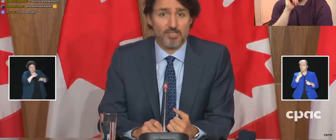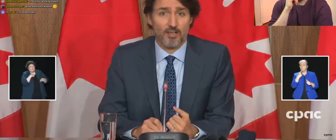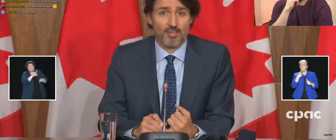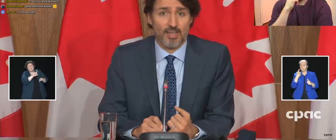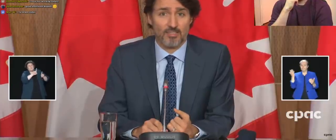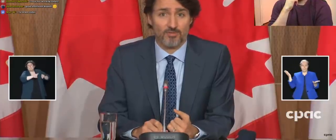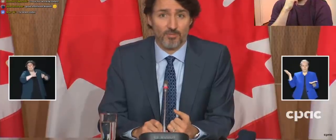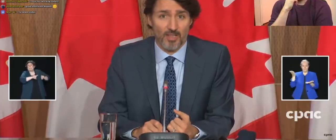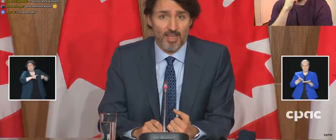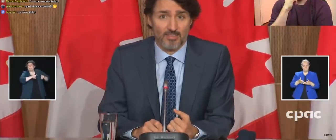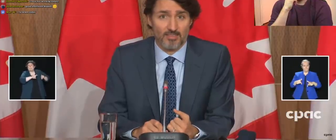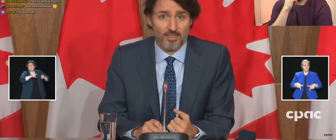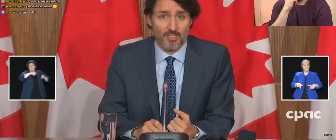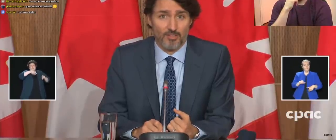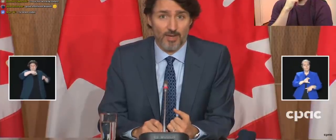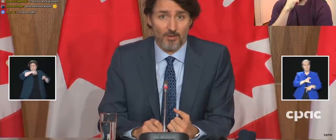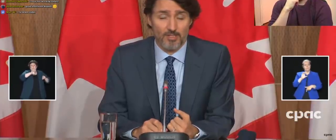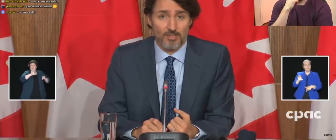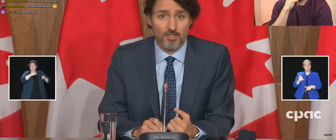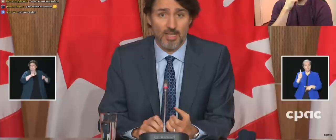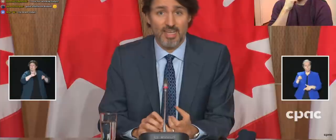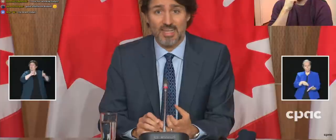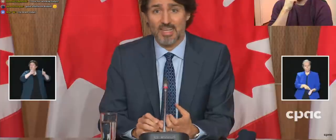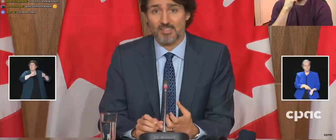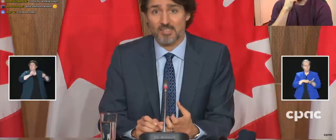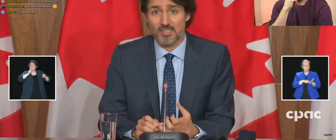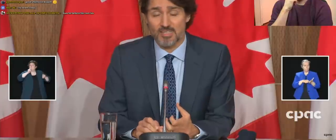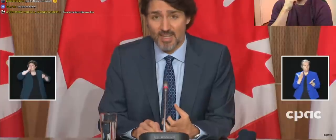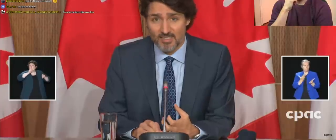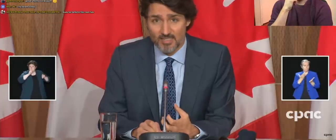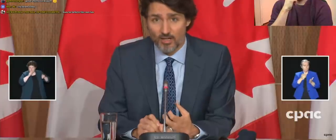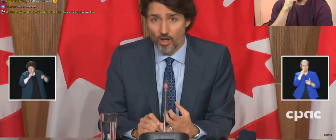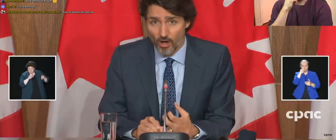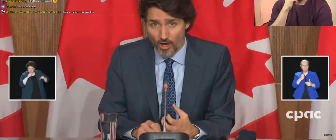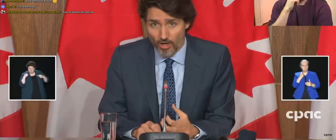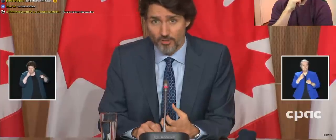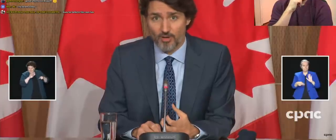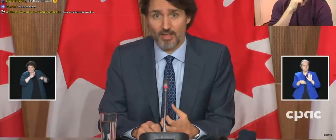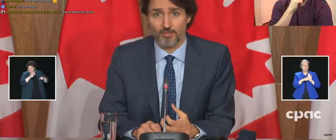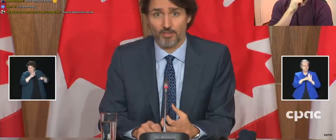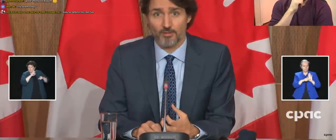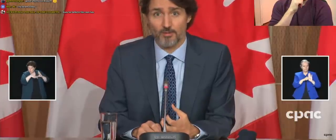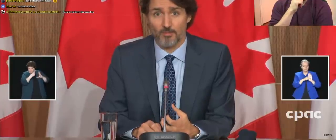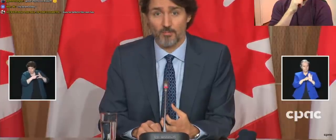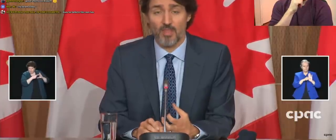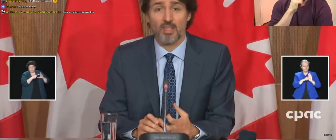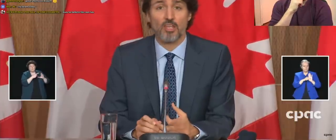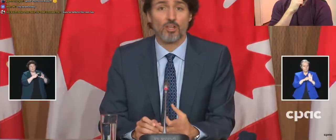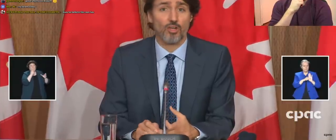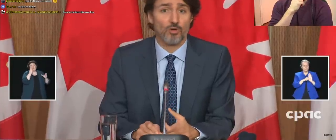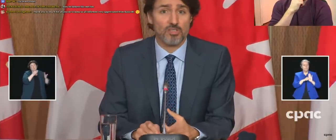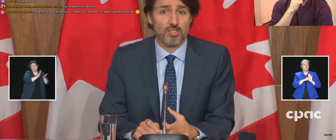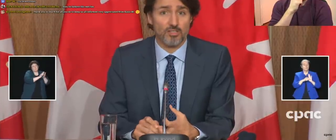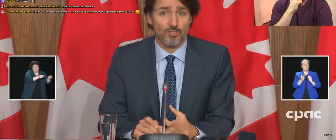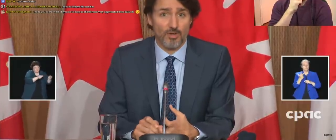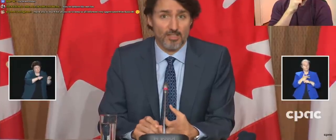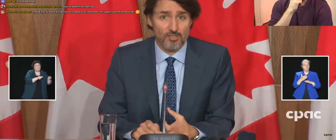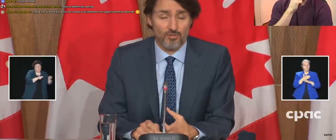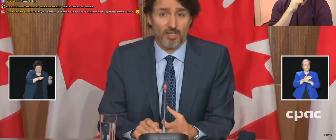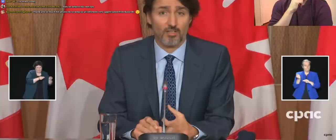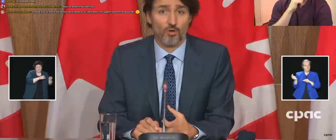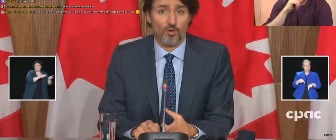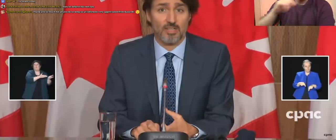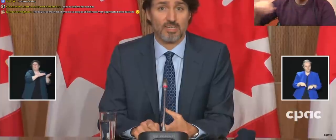negative PCR test from the last 72 hours, gets tested on arrival, goes into